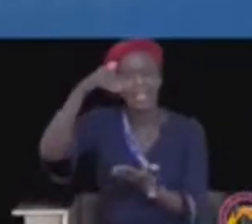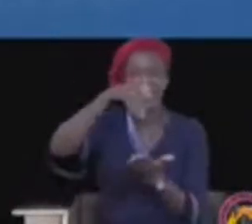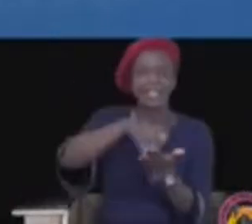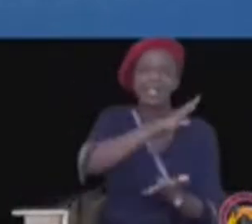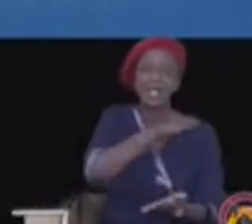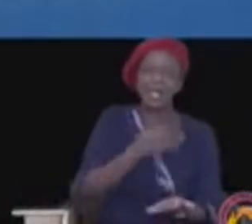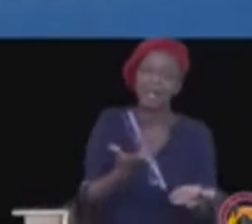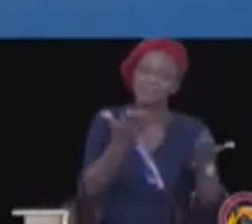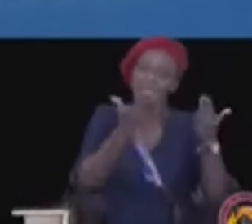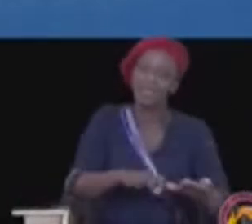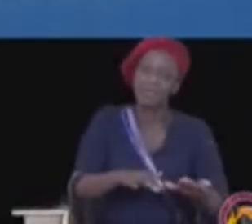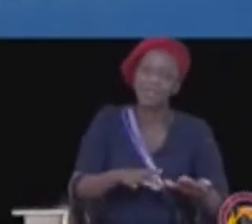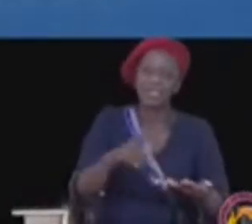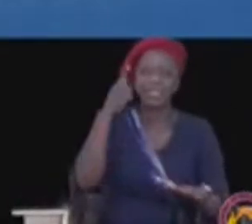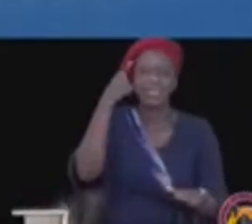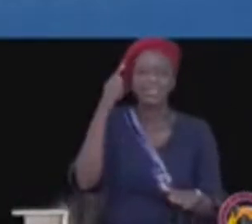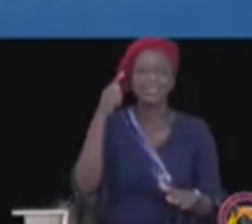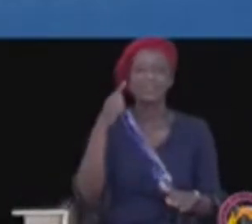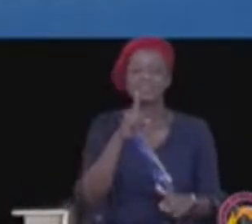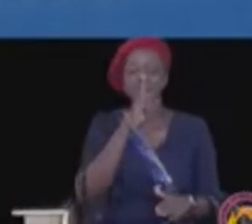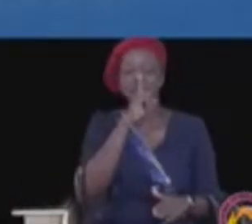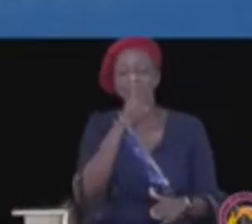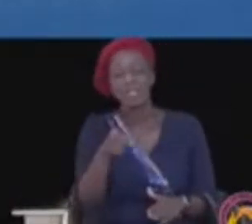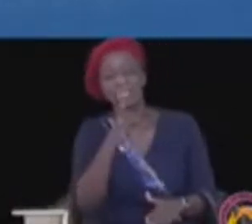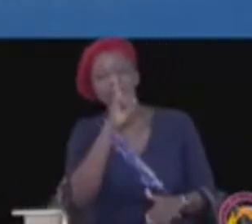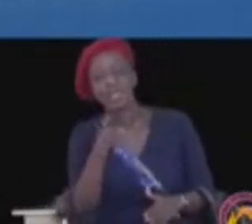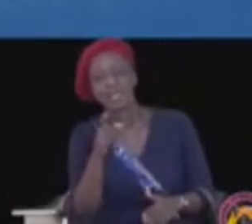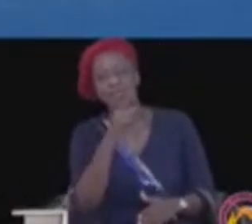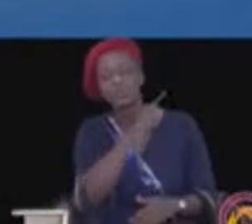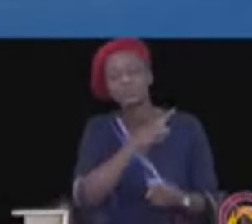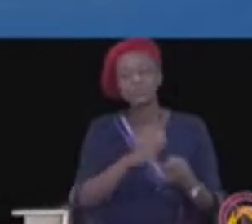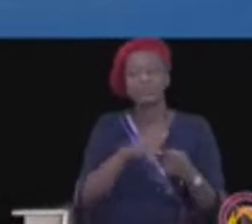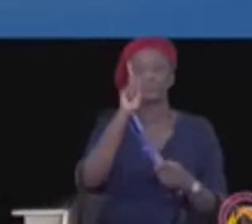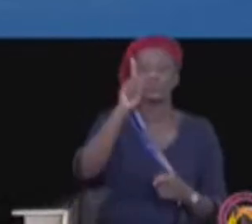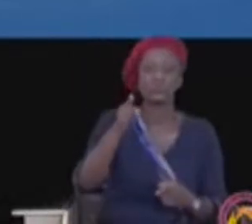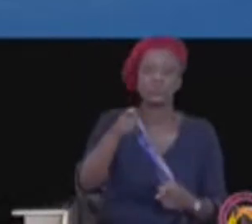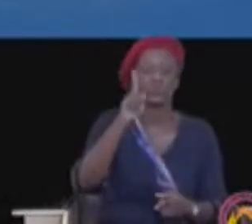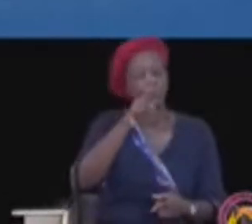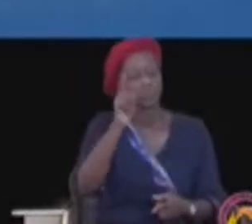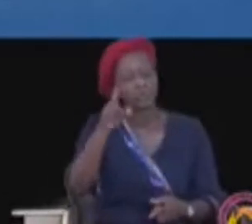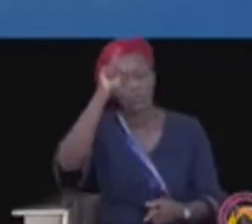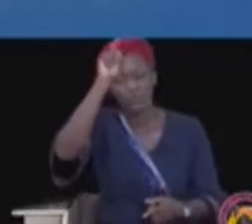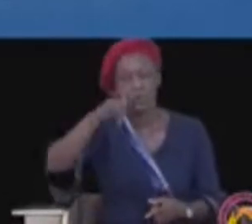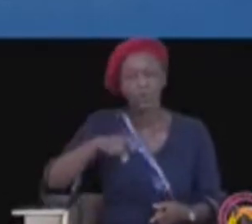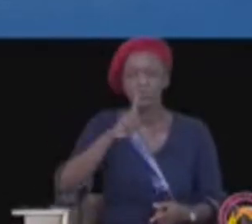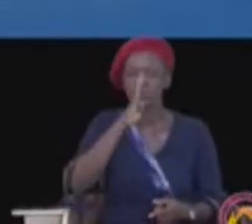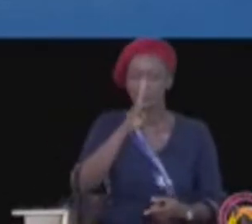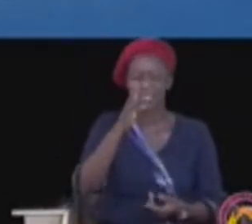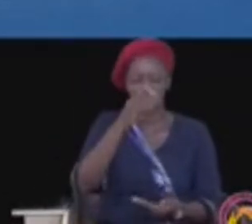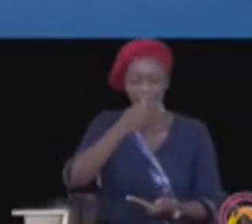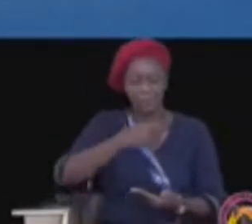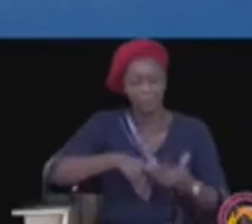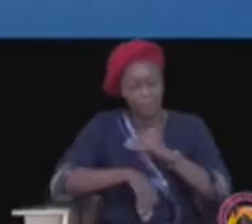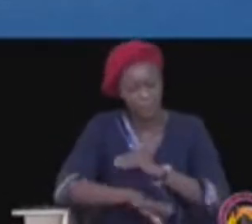I verily, verily say unto you, you must be born.